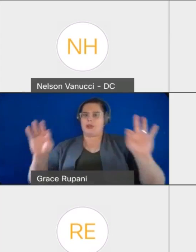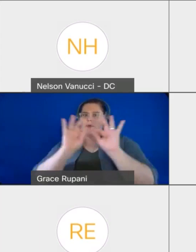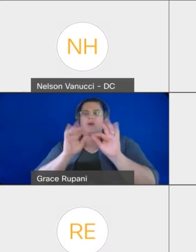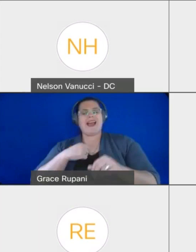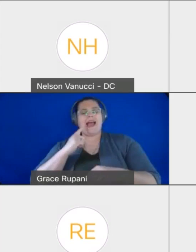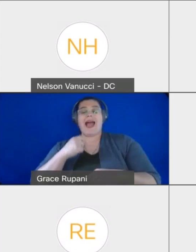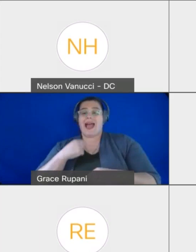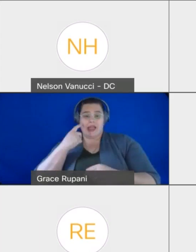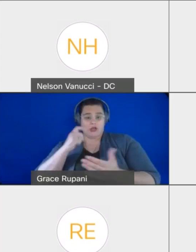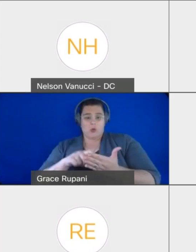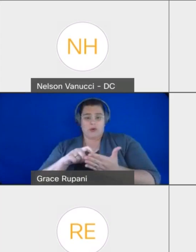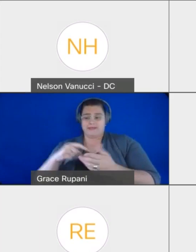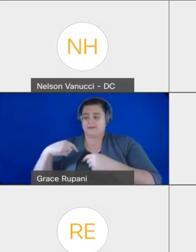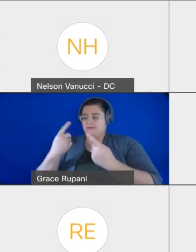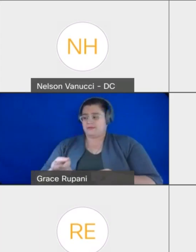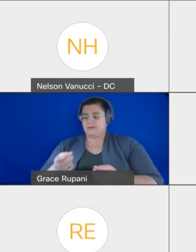about